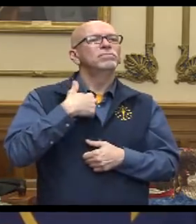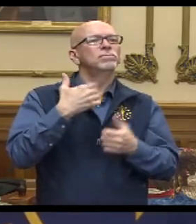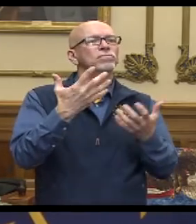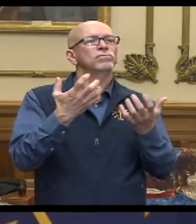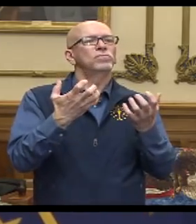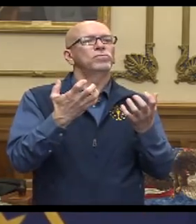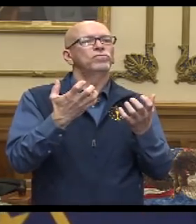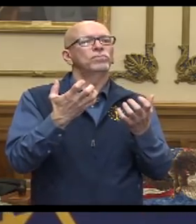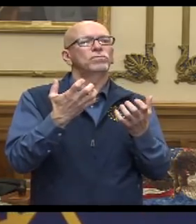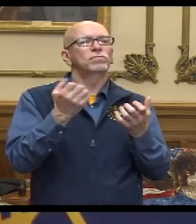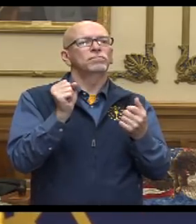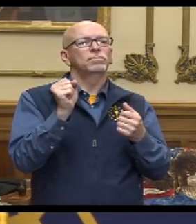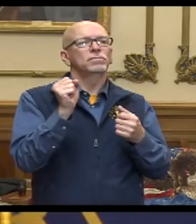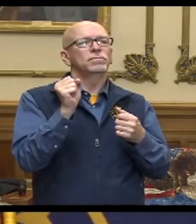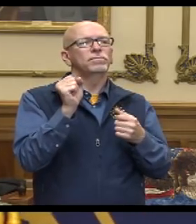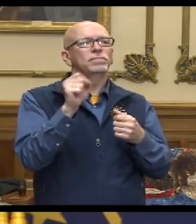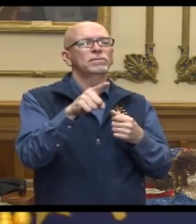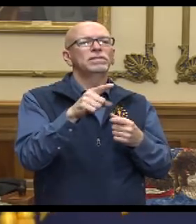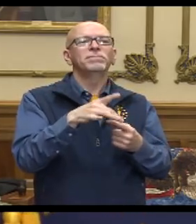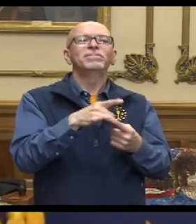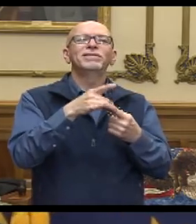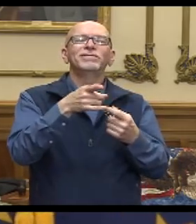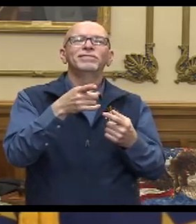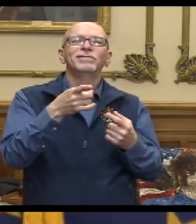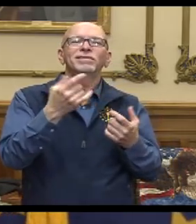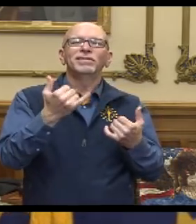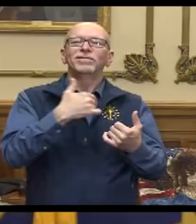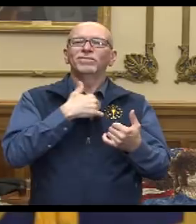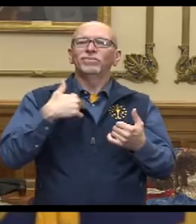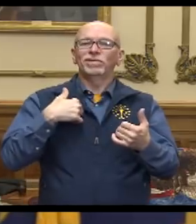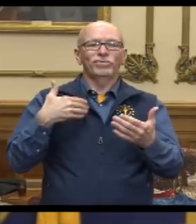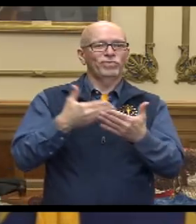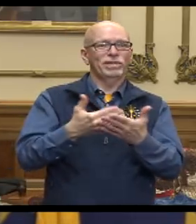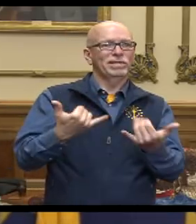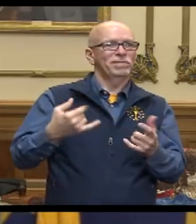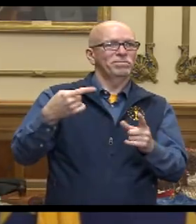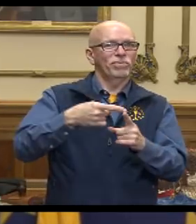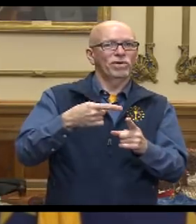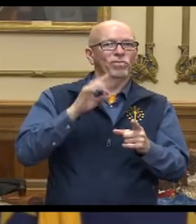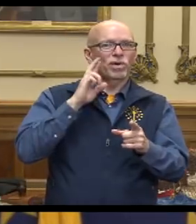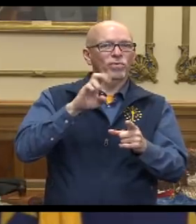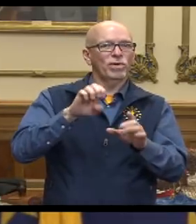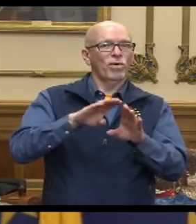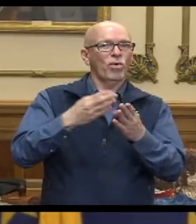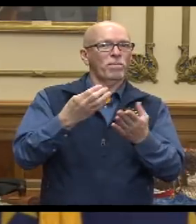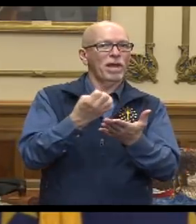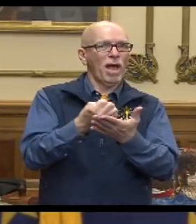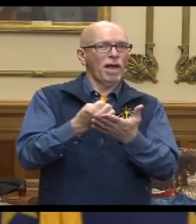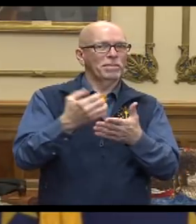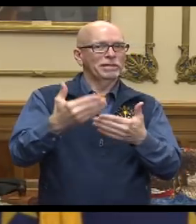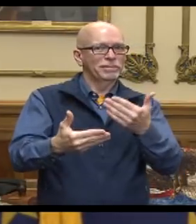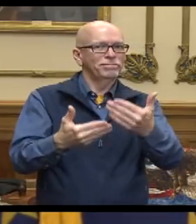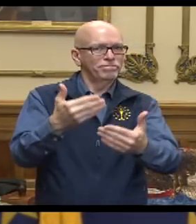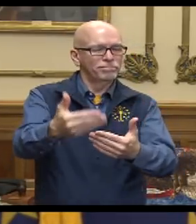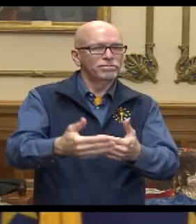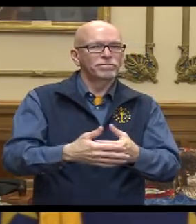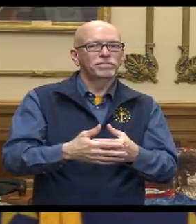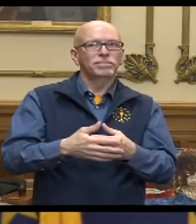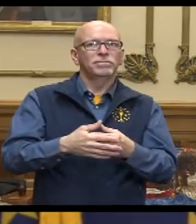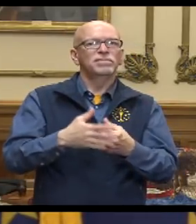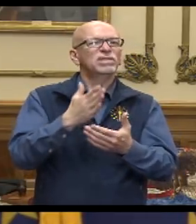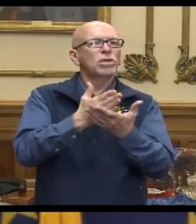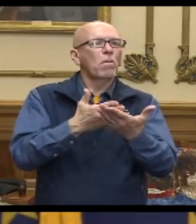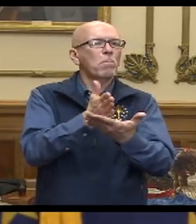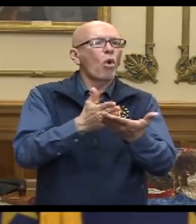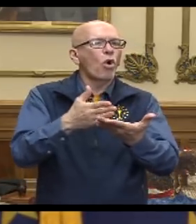want to ask, especially as we reach this point of reopening the economy, especially certain